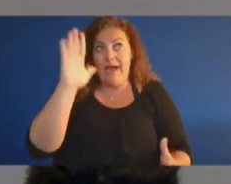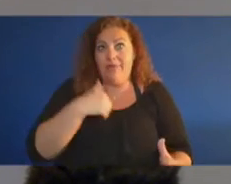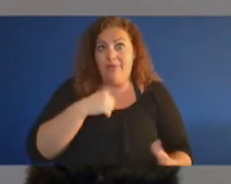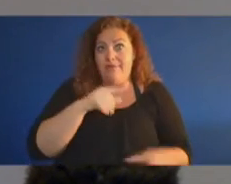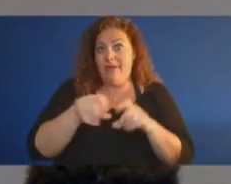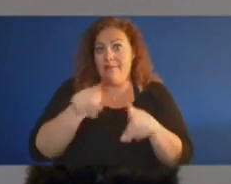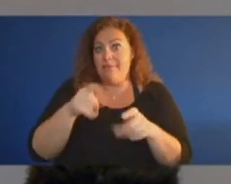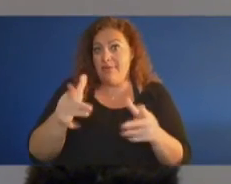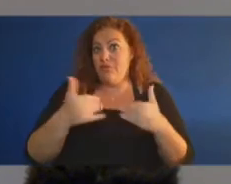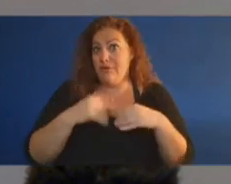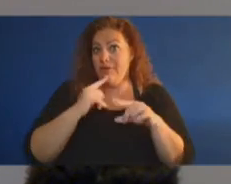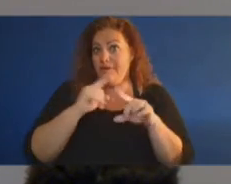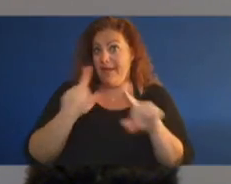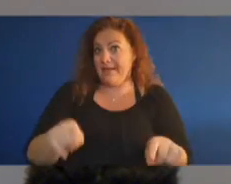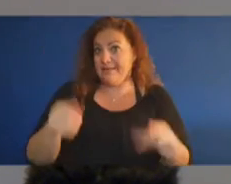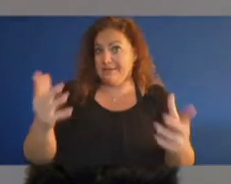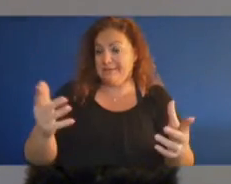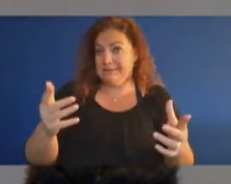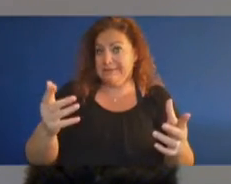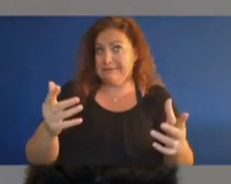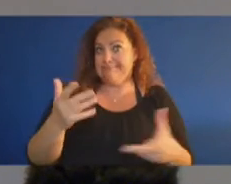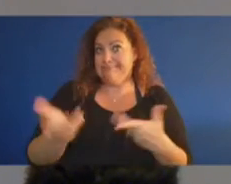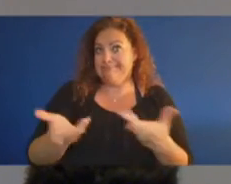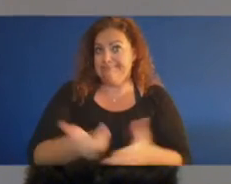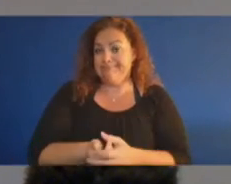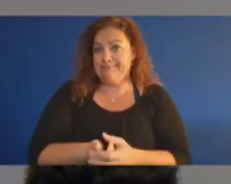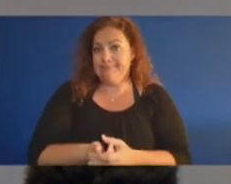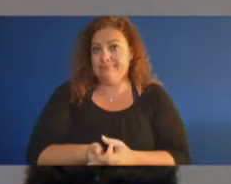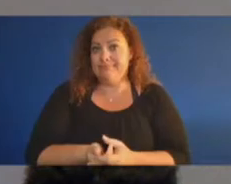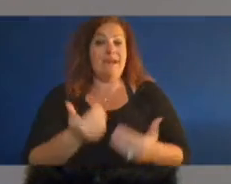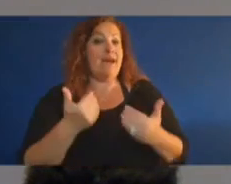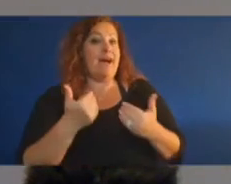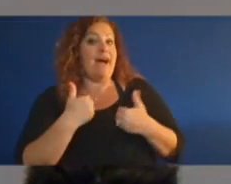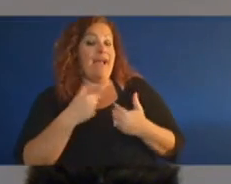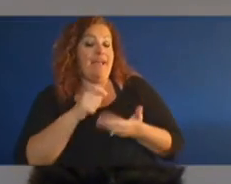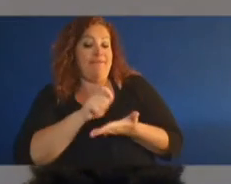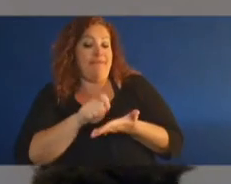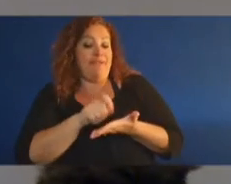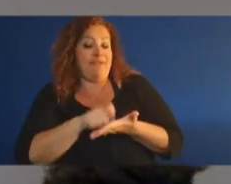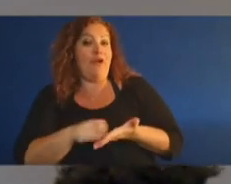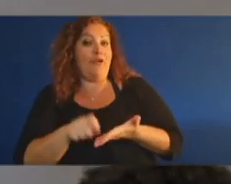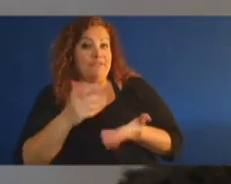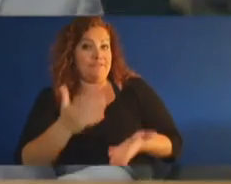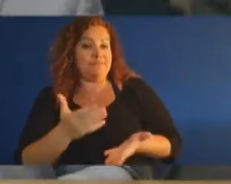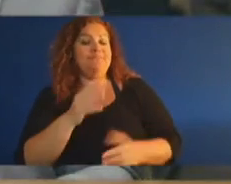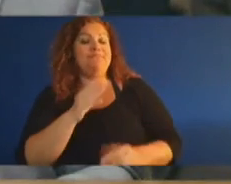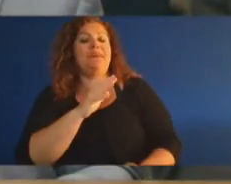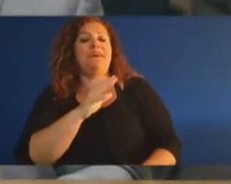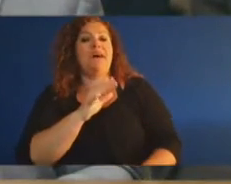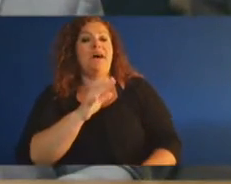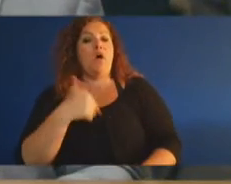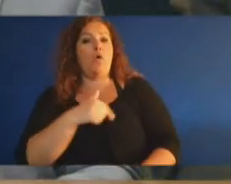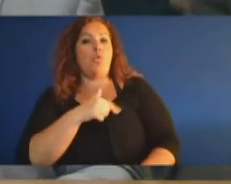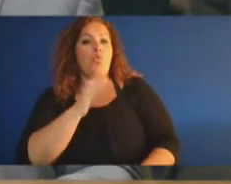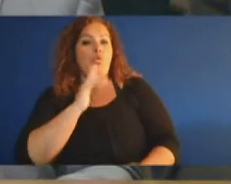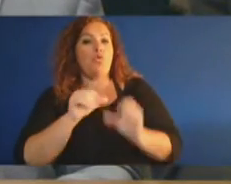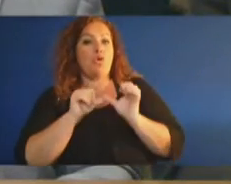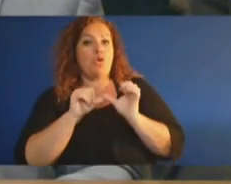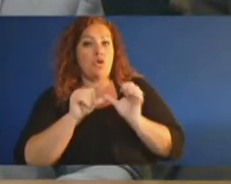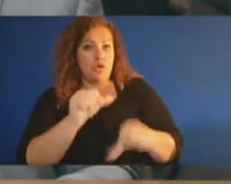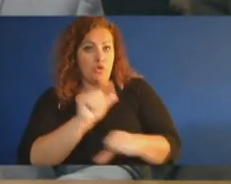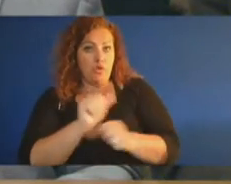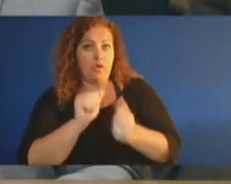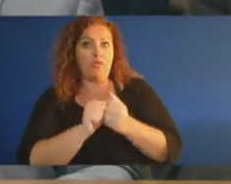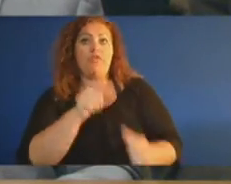some answers to I've got notes excent um we'll we will continue to work with you and the